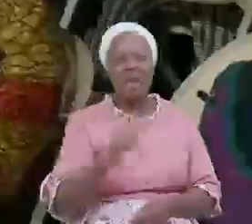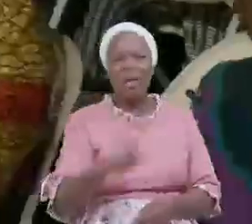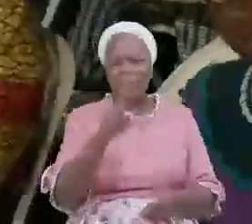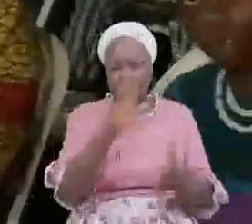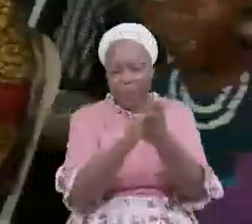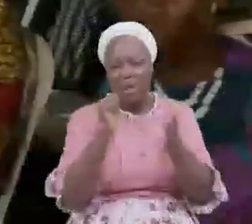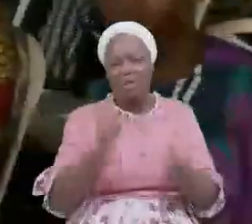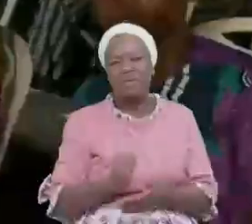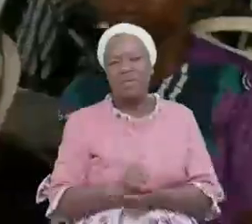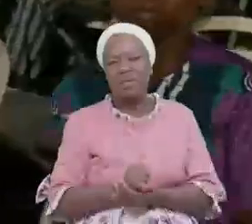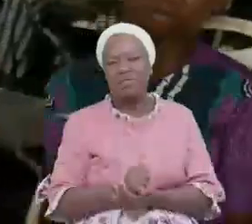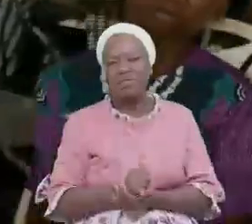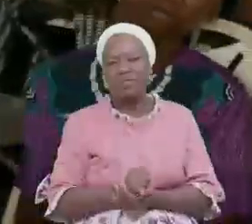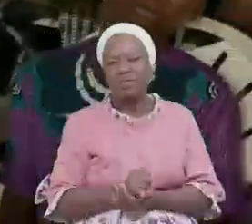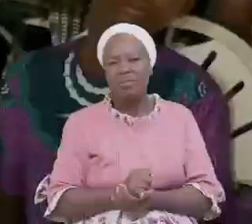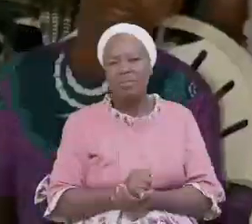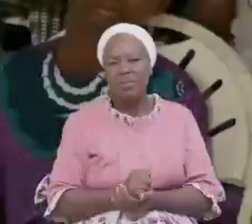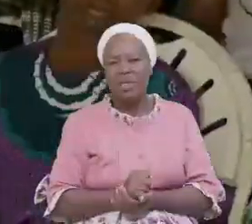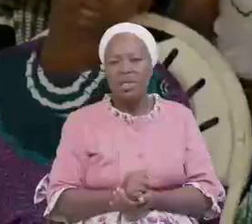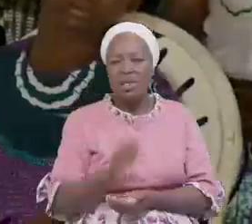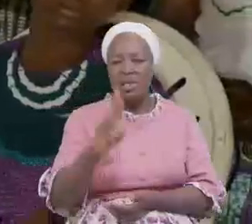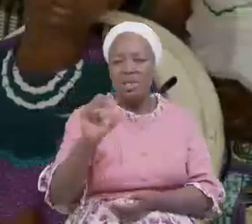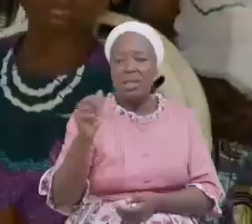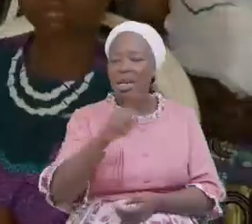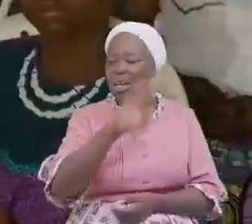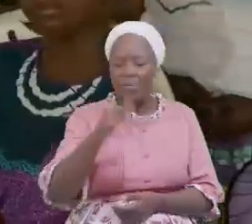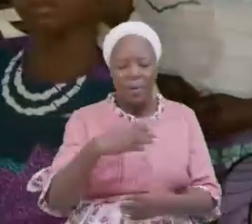He didn't make God a liar.